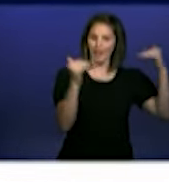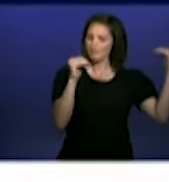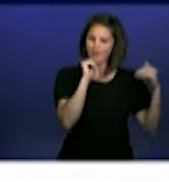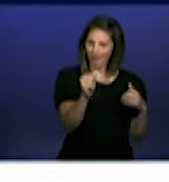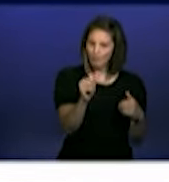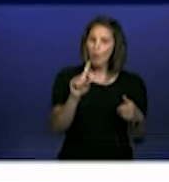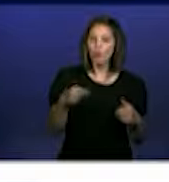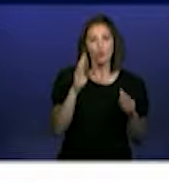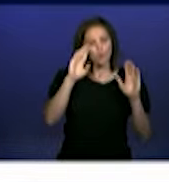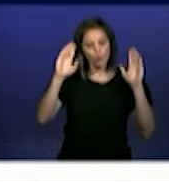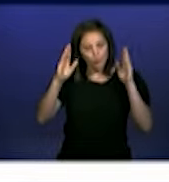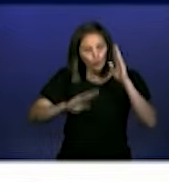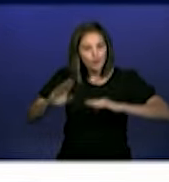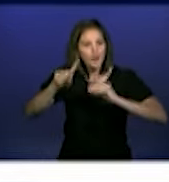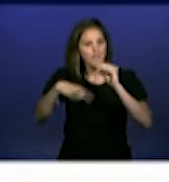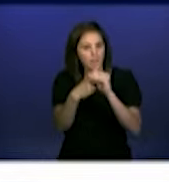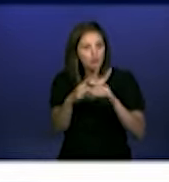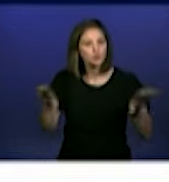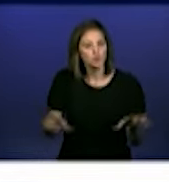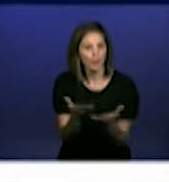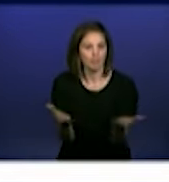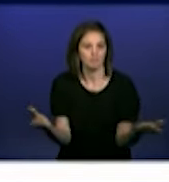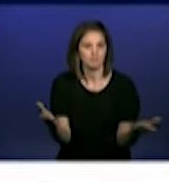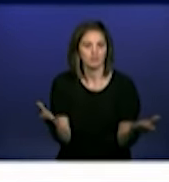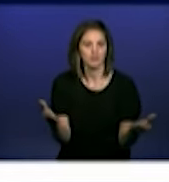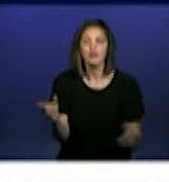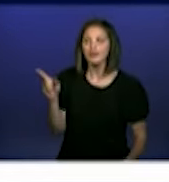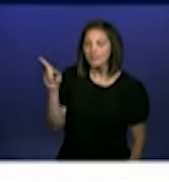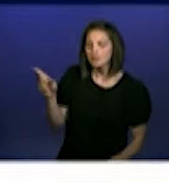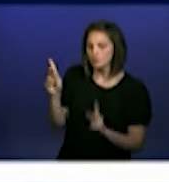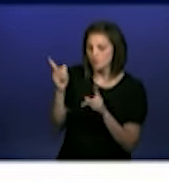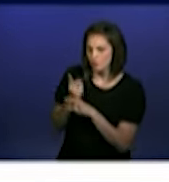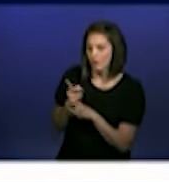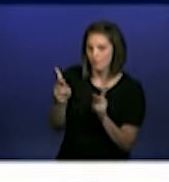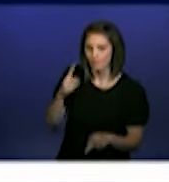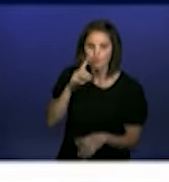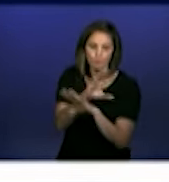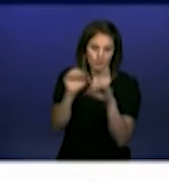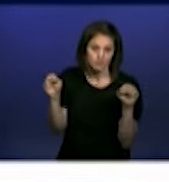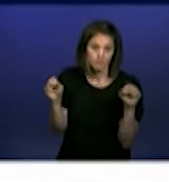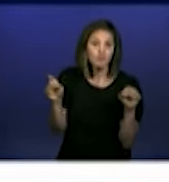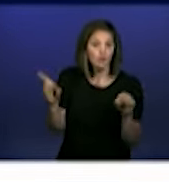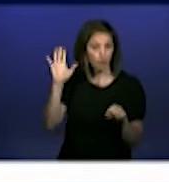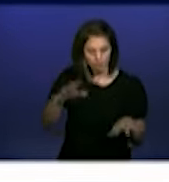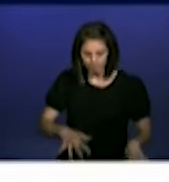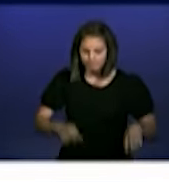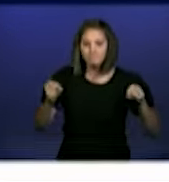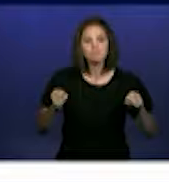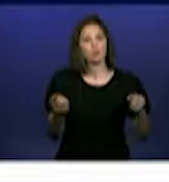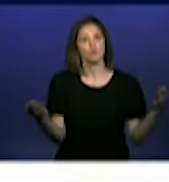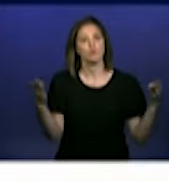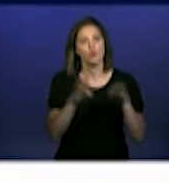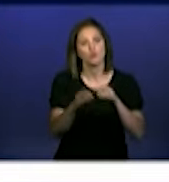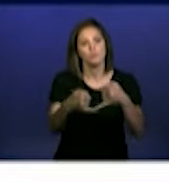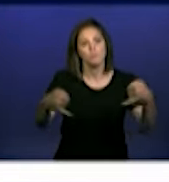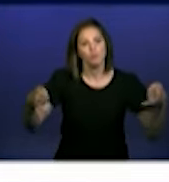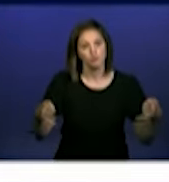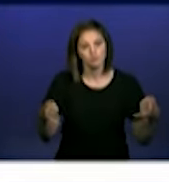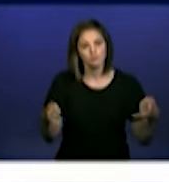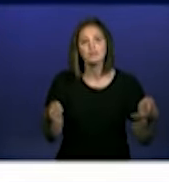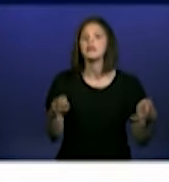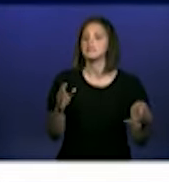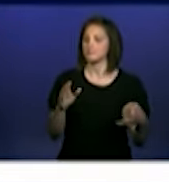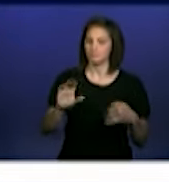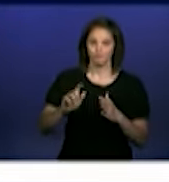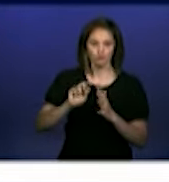America needs right now. He's the one who's going to go in and he's going to close the border, end catch and release, implement stay in Mexico,